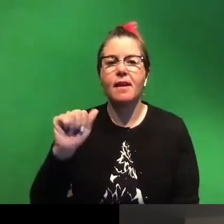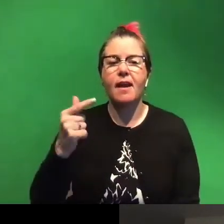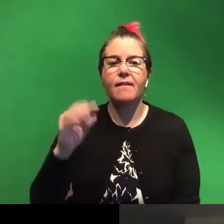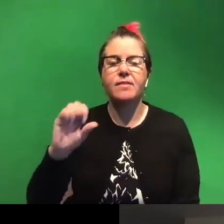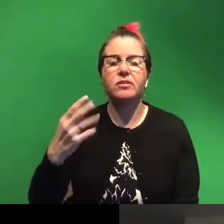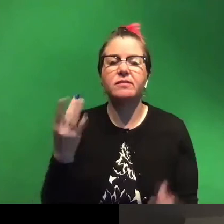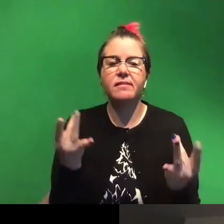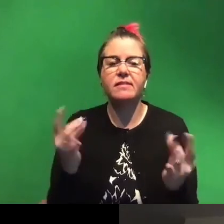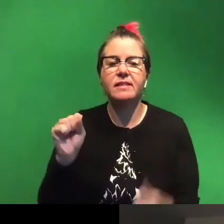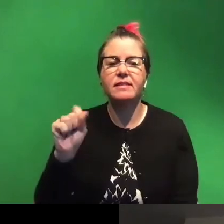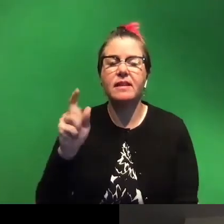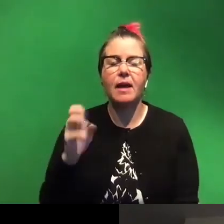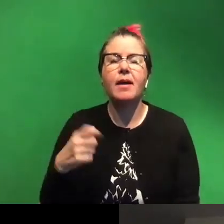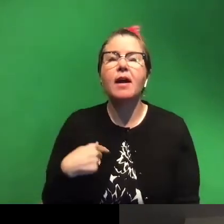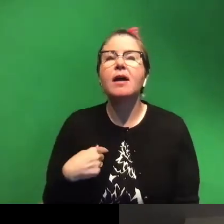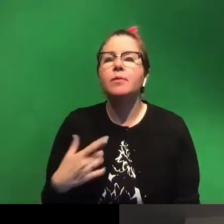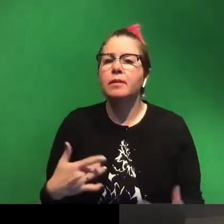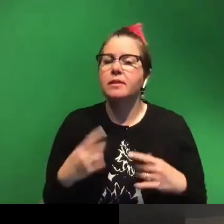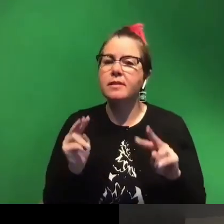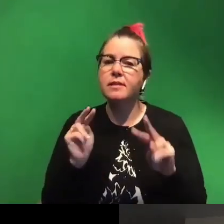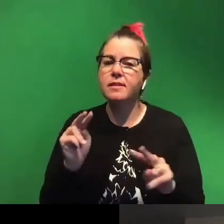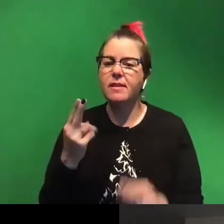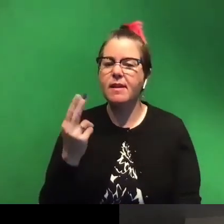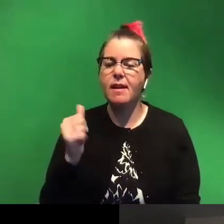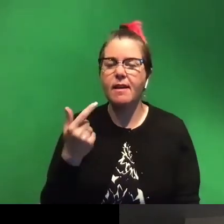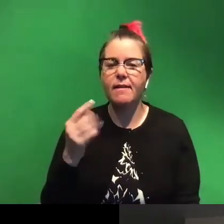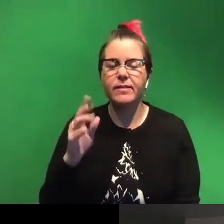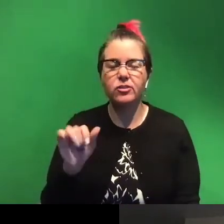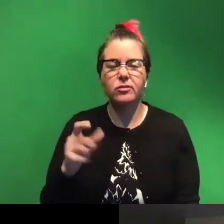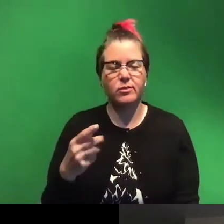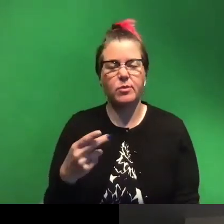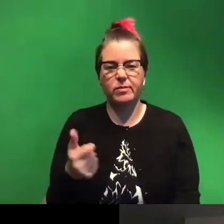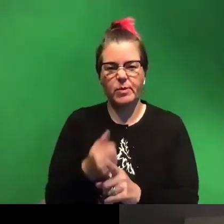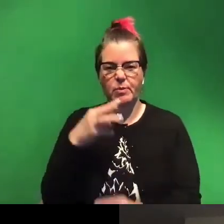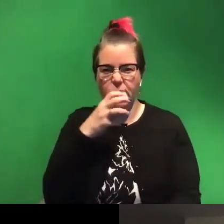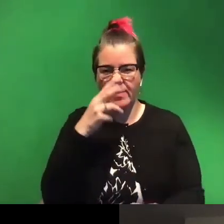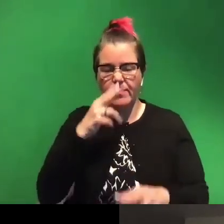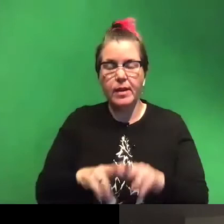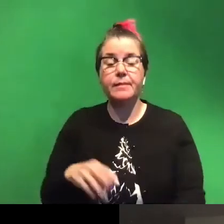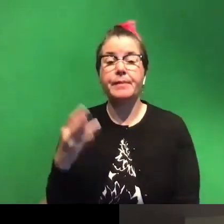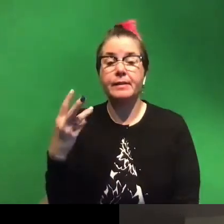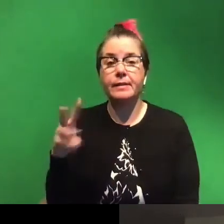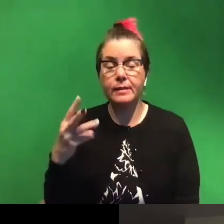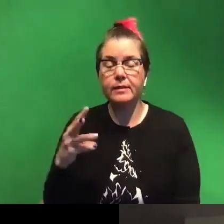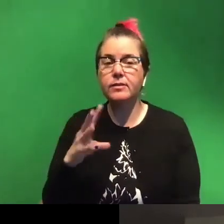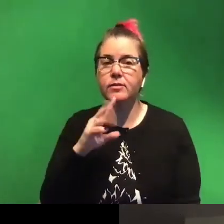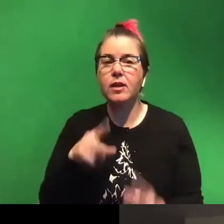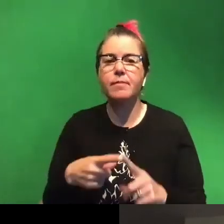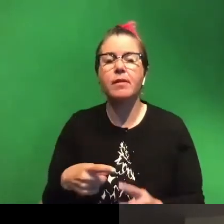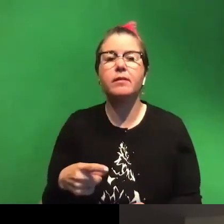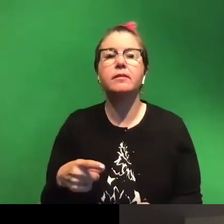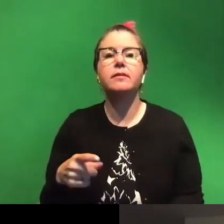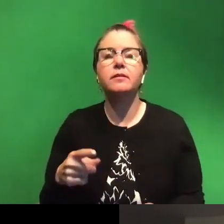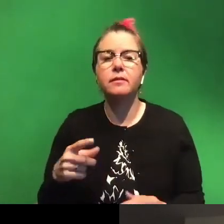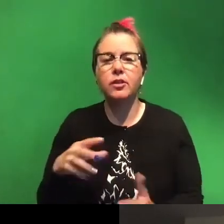which I am so pumped about because hagfish are so weird and so fun. On the 16th, we're going to be talking about vocal learning and genetics